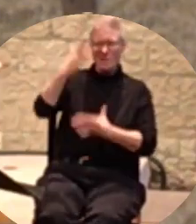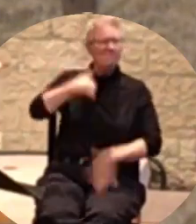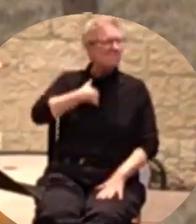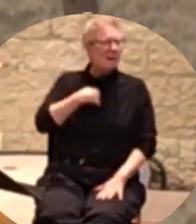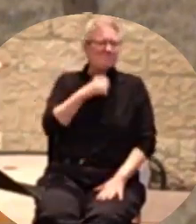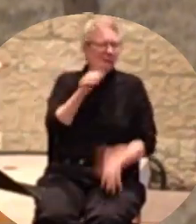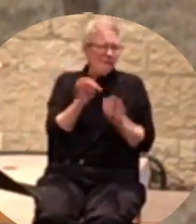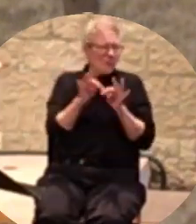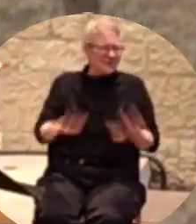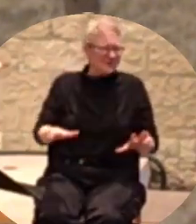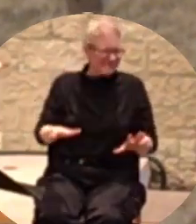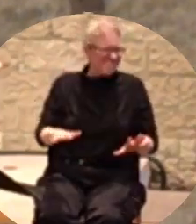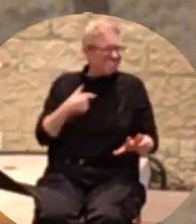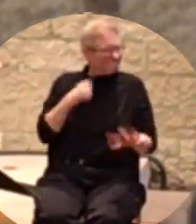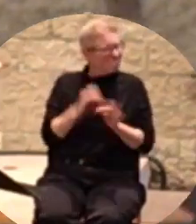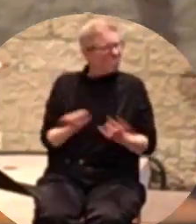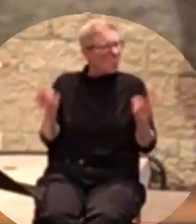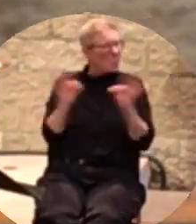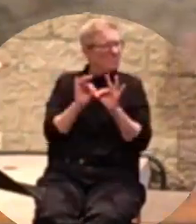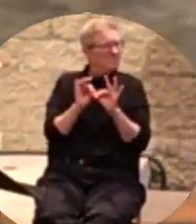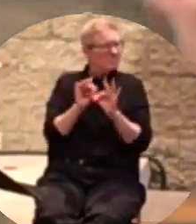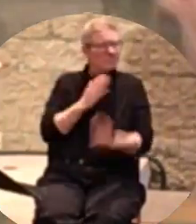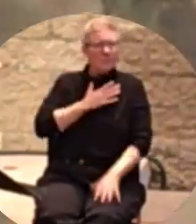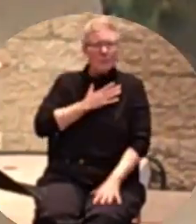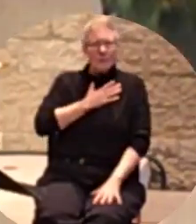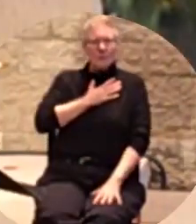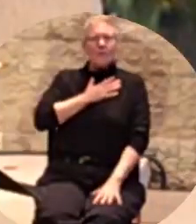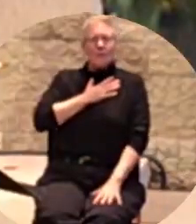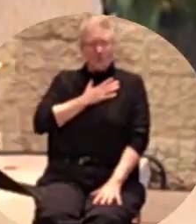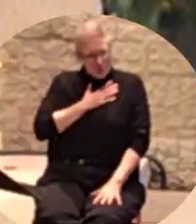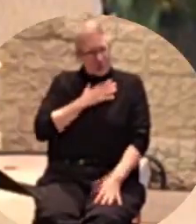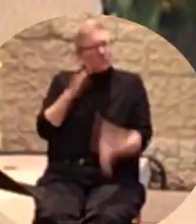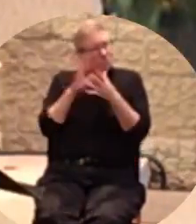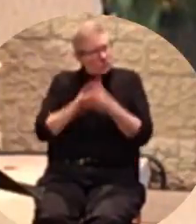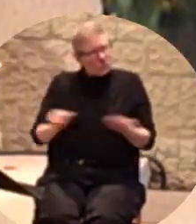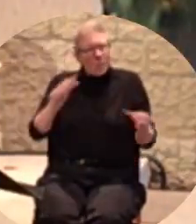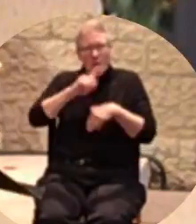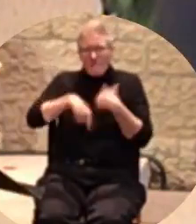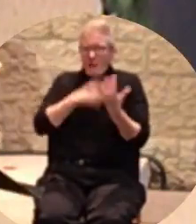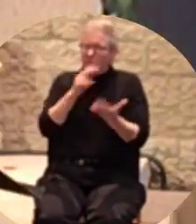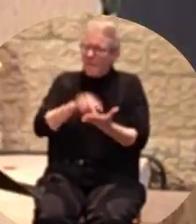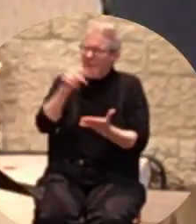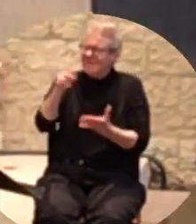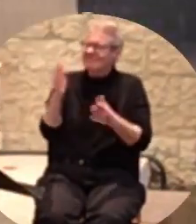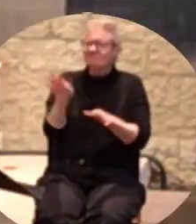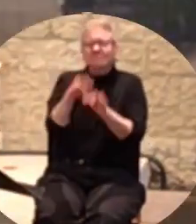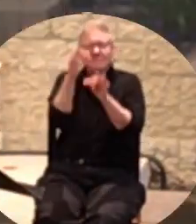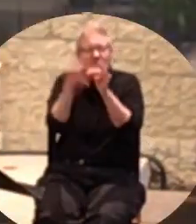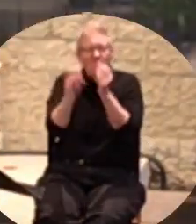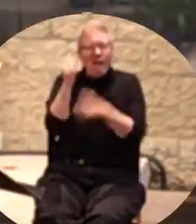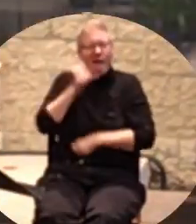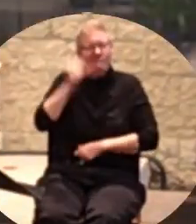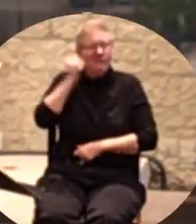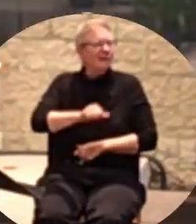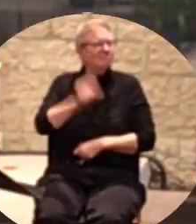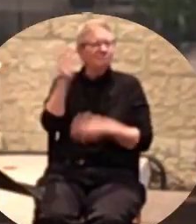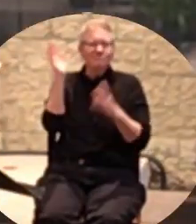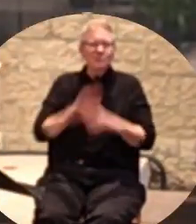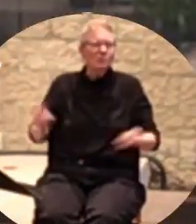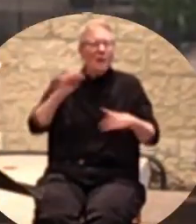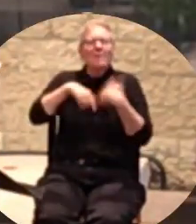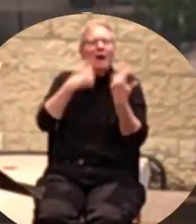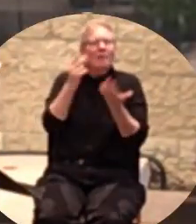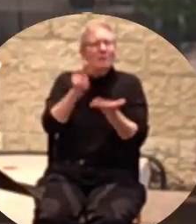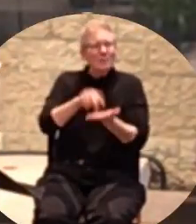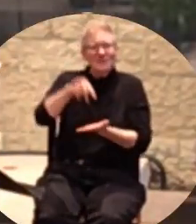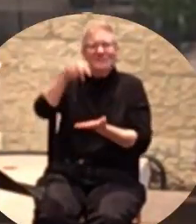anymore. What a story of resurrection. What a simple, everyday story of resurrection. And that's what